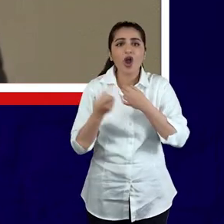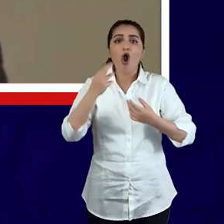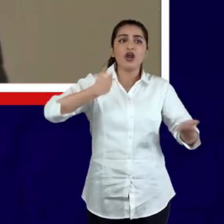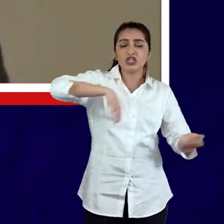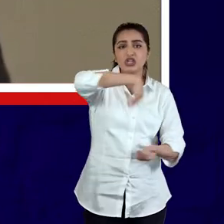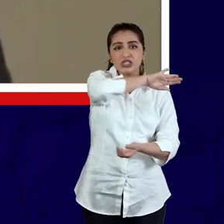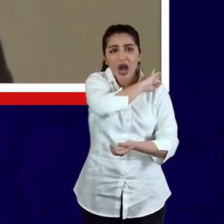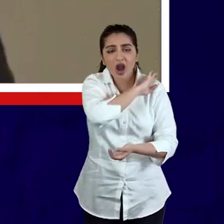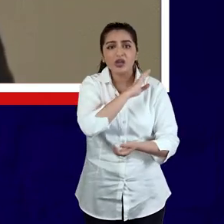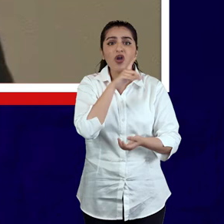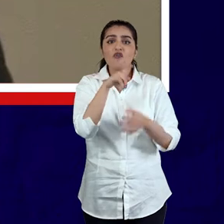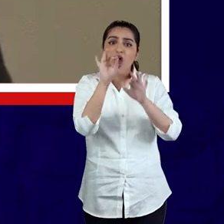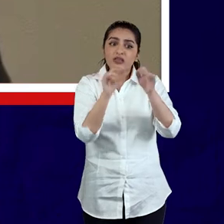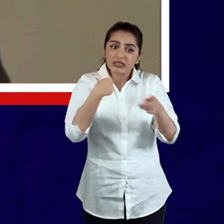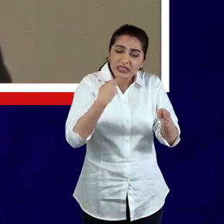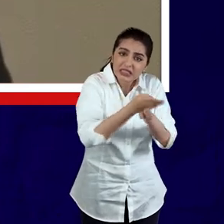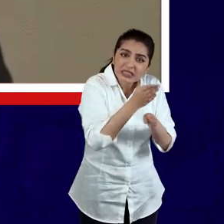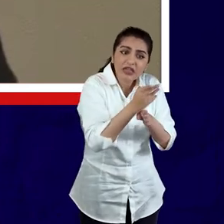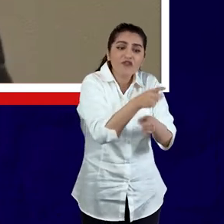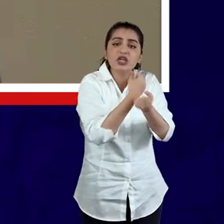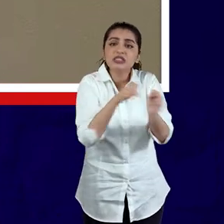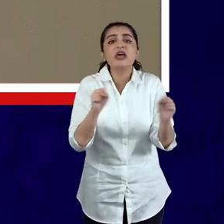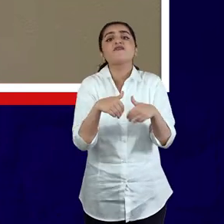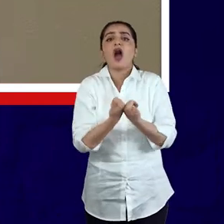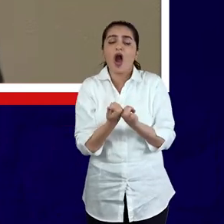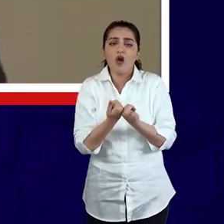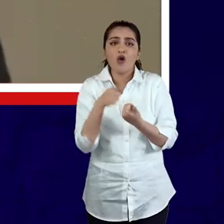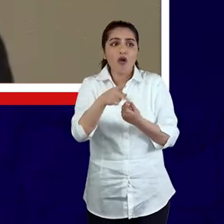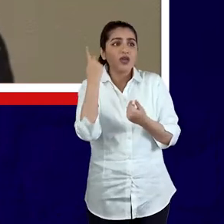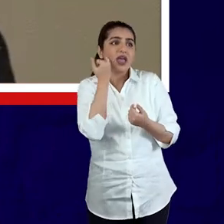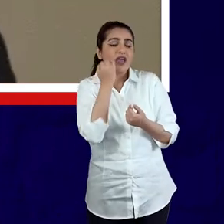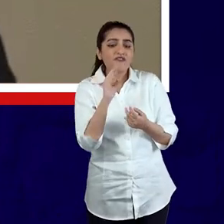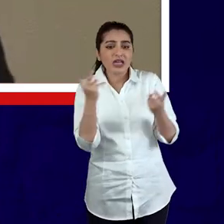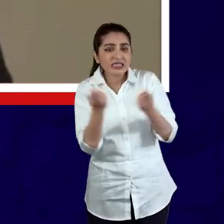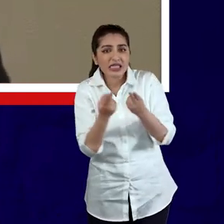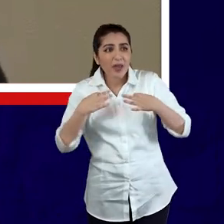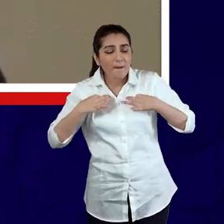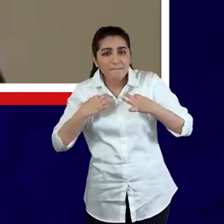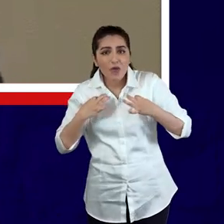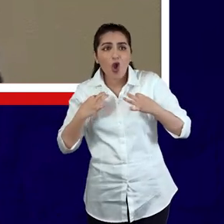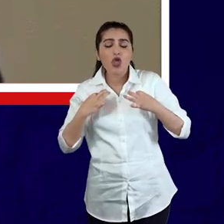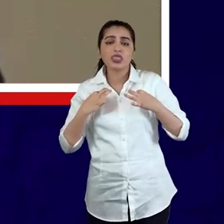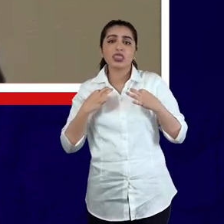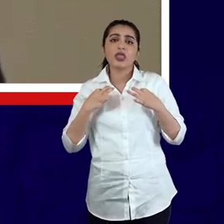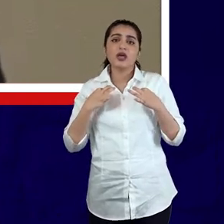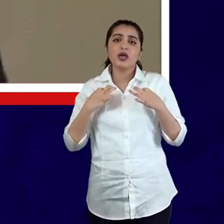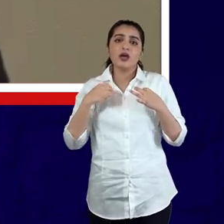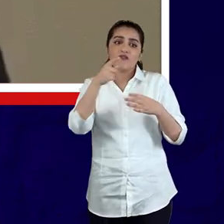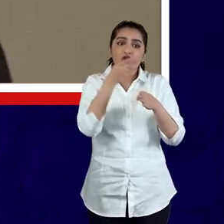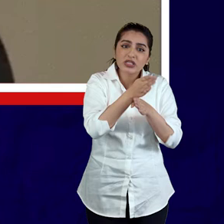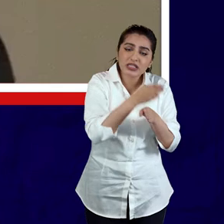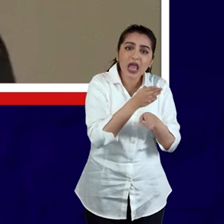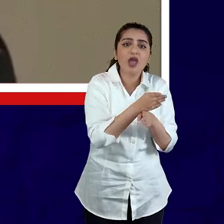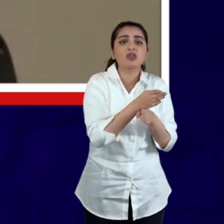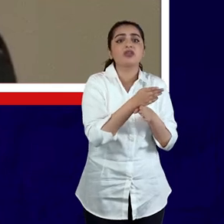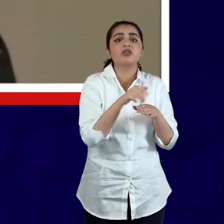sari, then how do you... So we need to teach them, even if you use the same clothes, you need to really tell